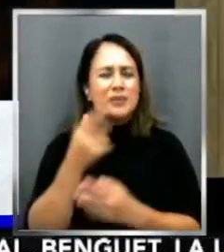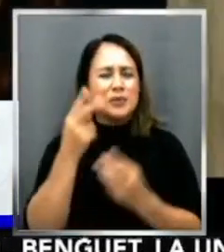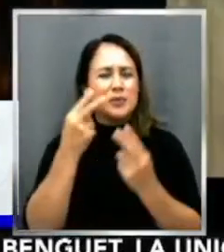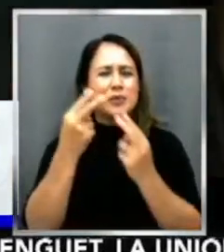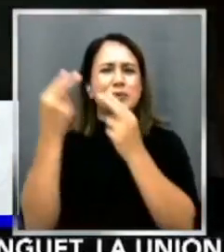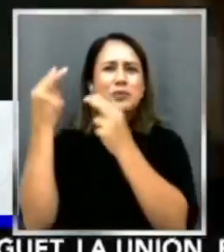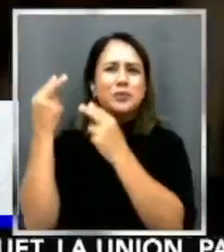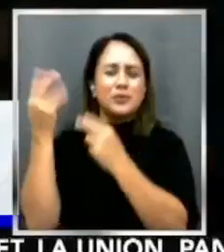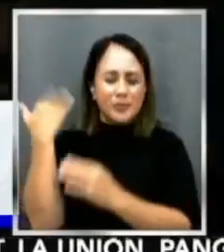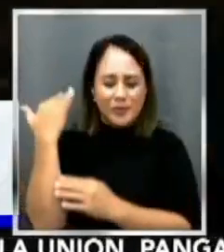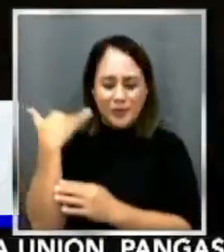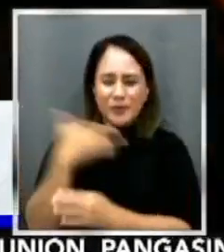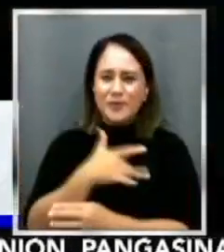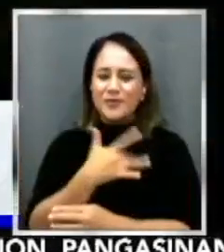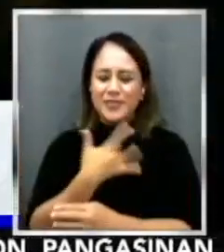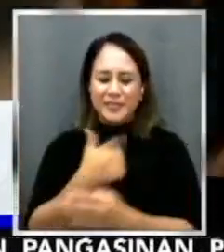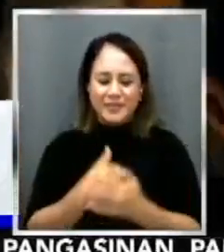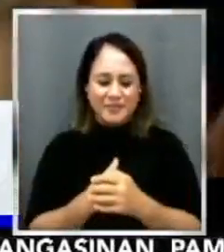Run!